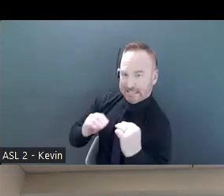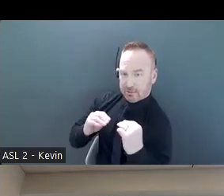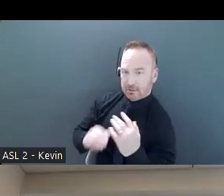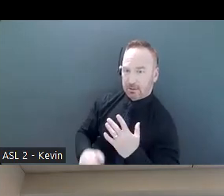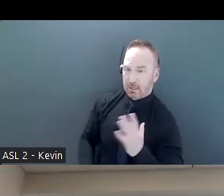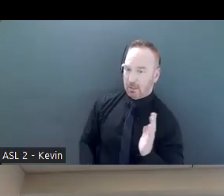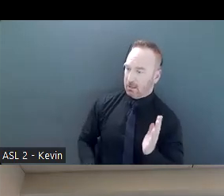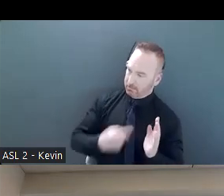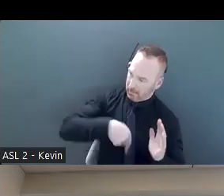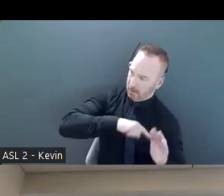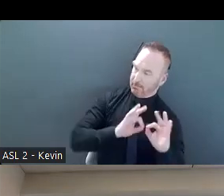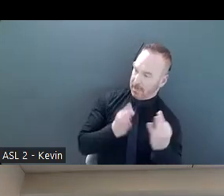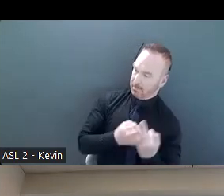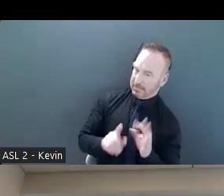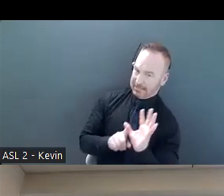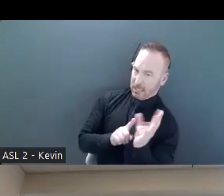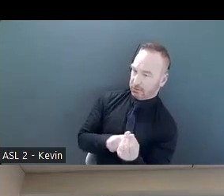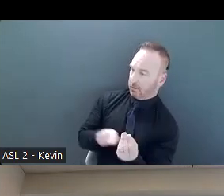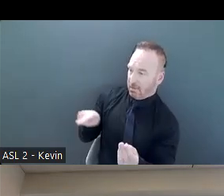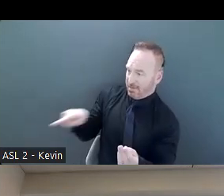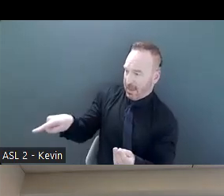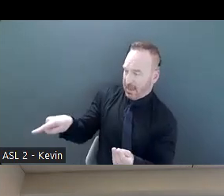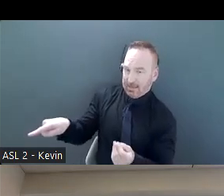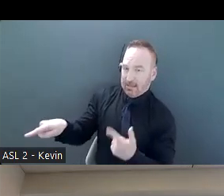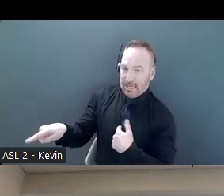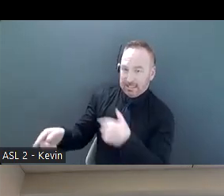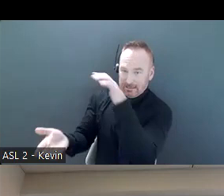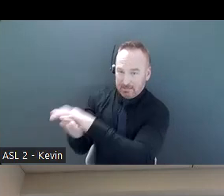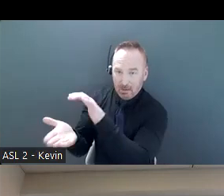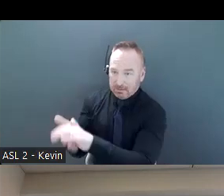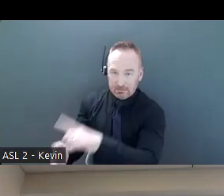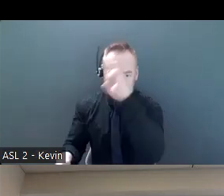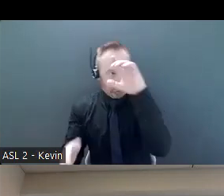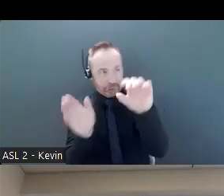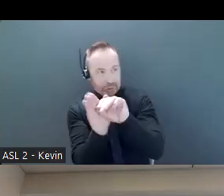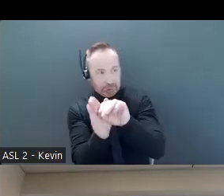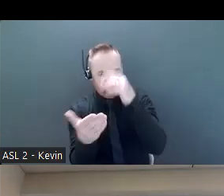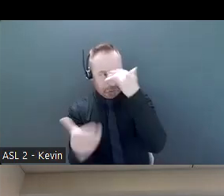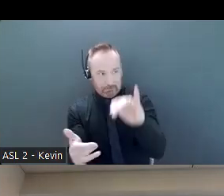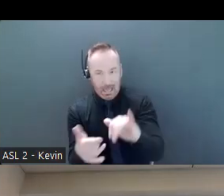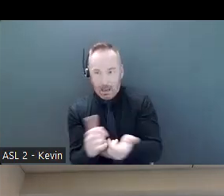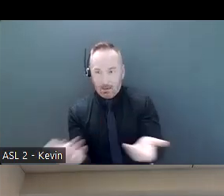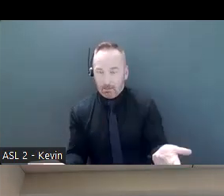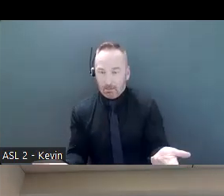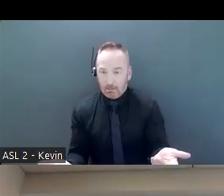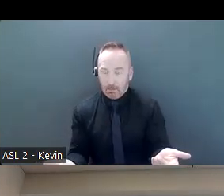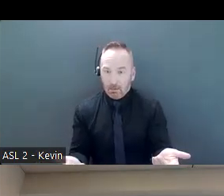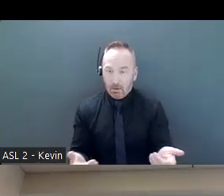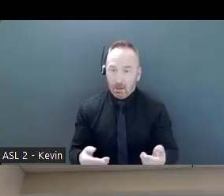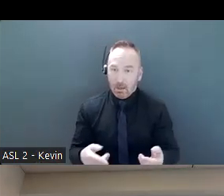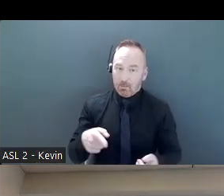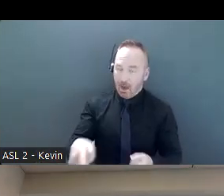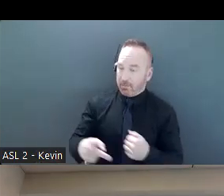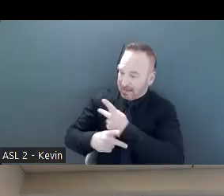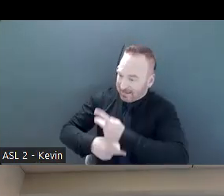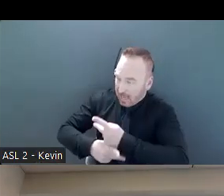do that. What the plans are for the child's care, the ability and willingness of each person whom the order would